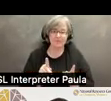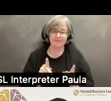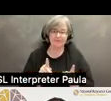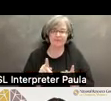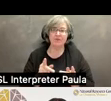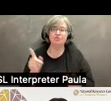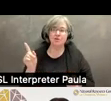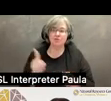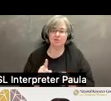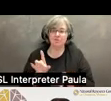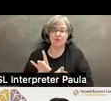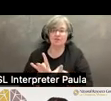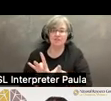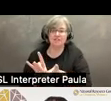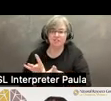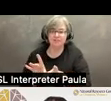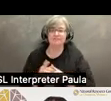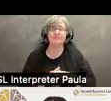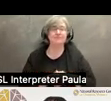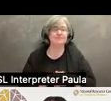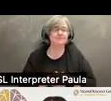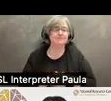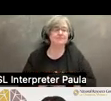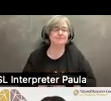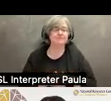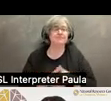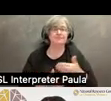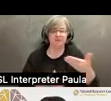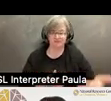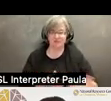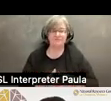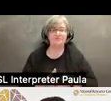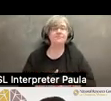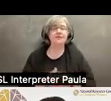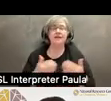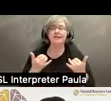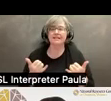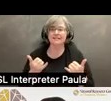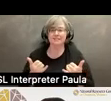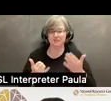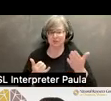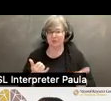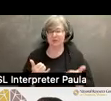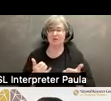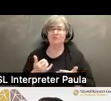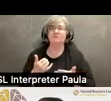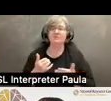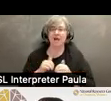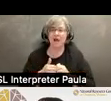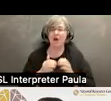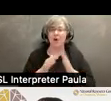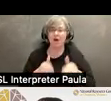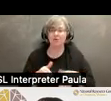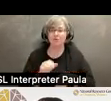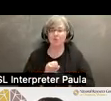mitigate eviction. So let's move that slide forward a little bit here. So right now, this is kind of the progression of how housing worked in